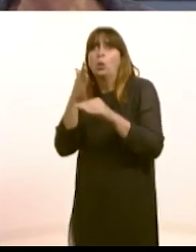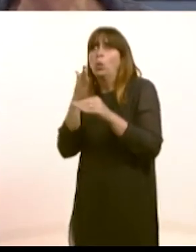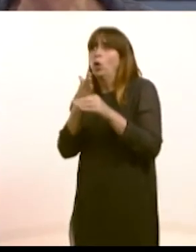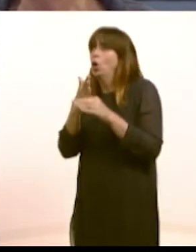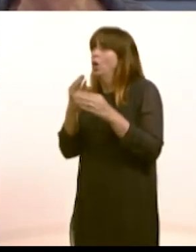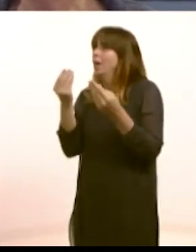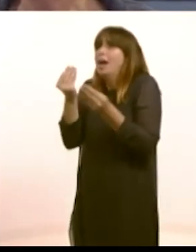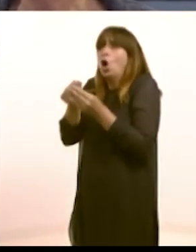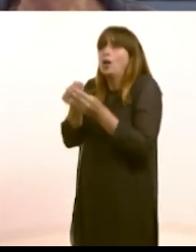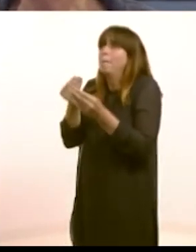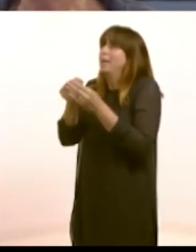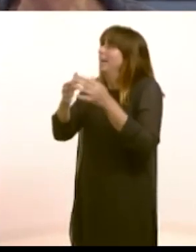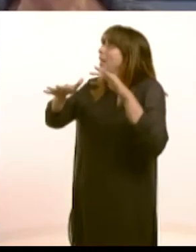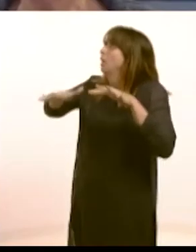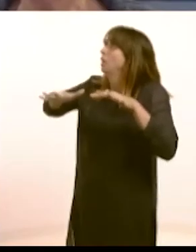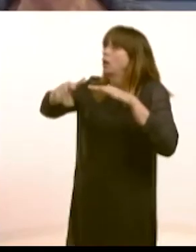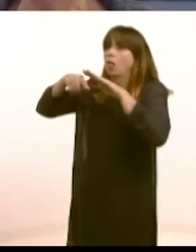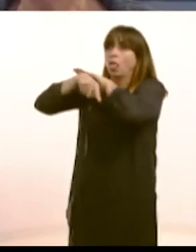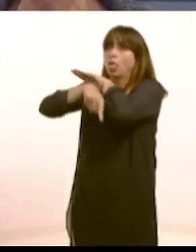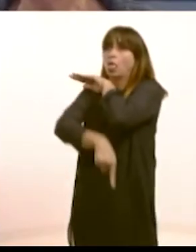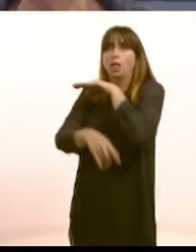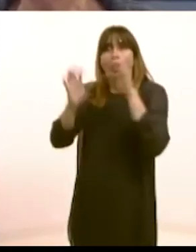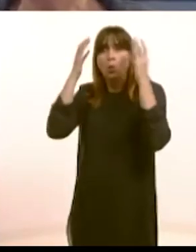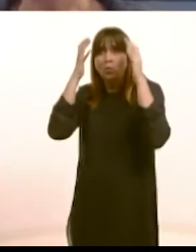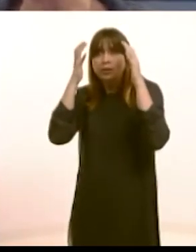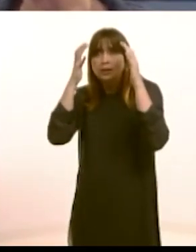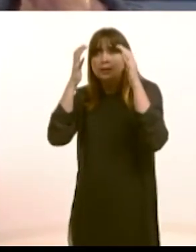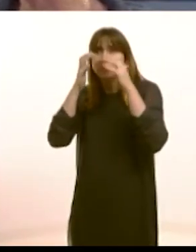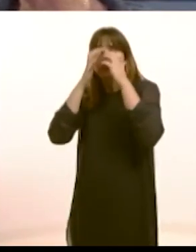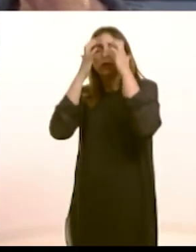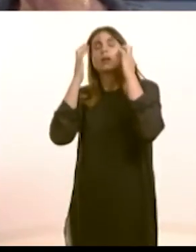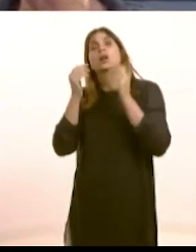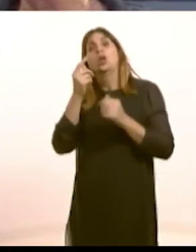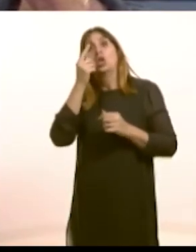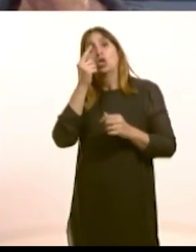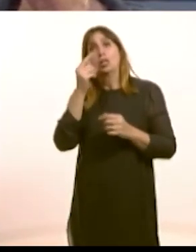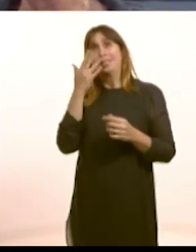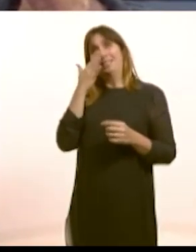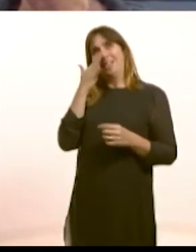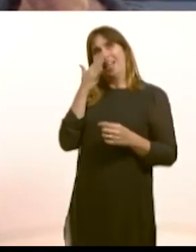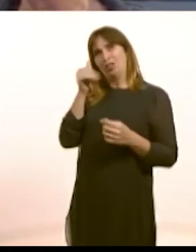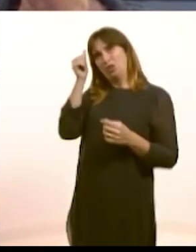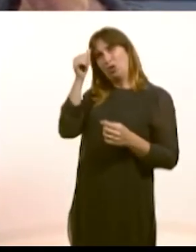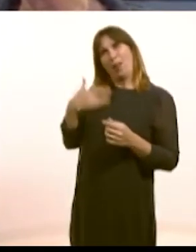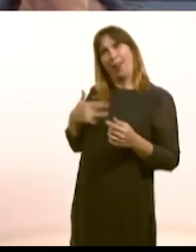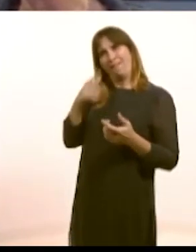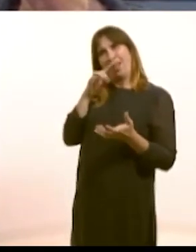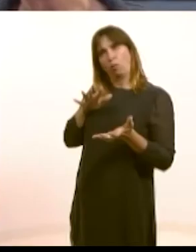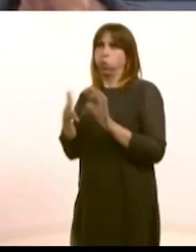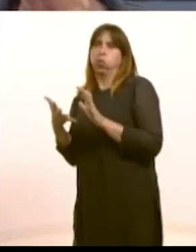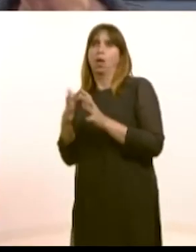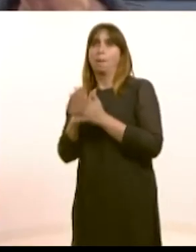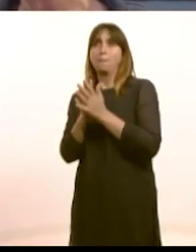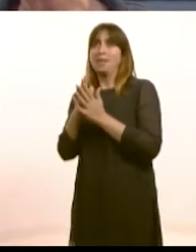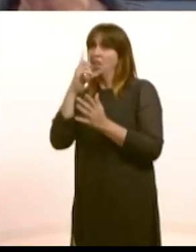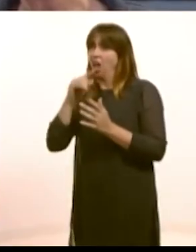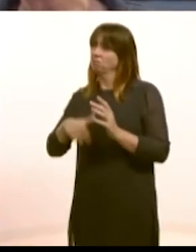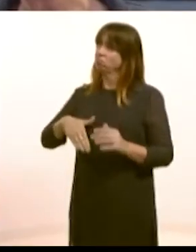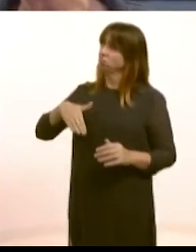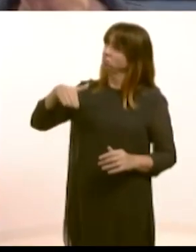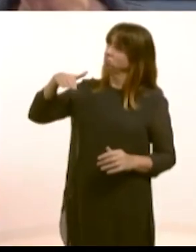for children under 7 years old. The things that can go wrong in the teenage years can cause problems for life, and I saw